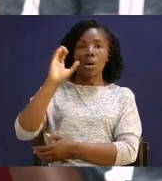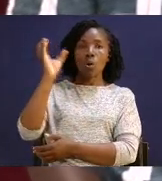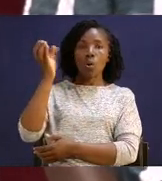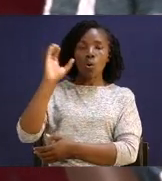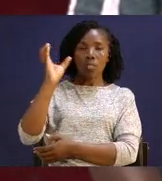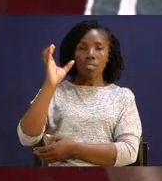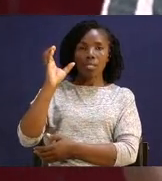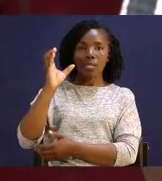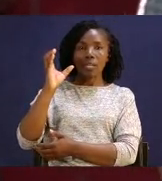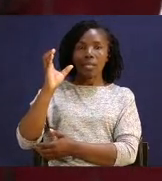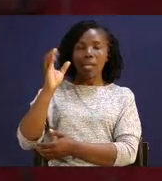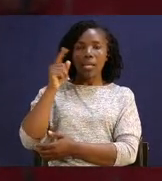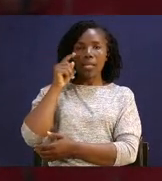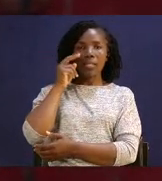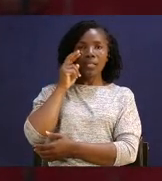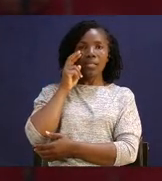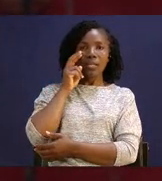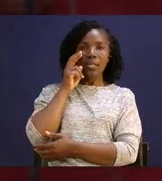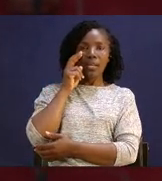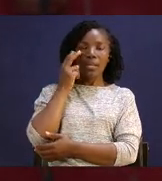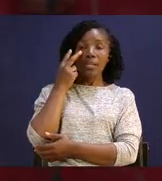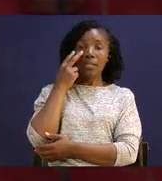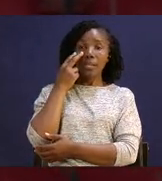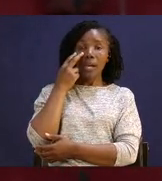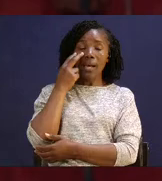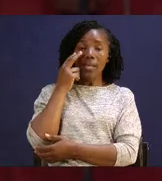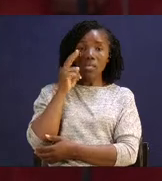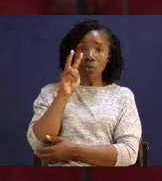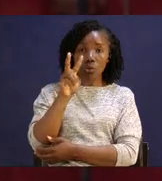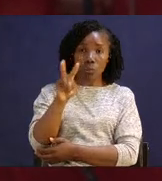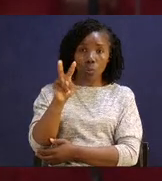the Indian Ocean, and then I saw the Indian Ocean,